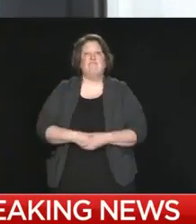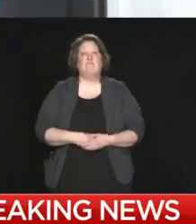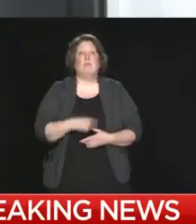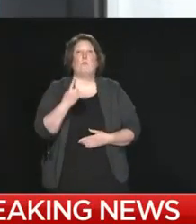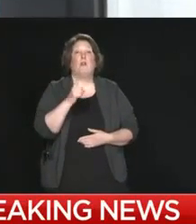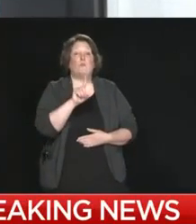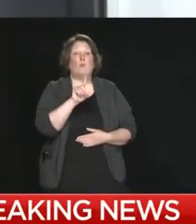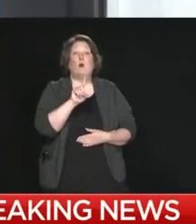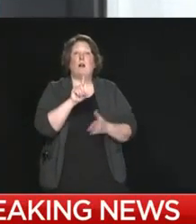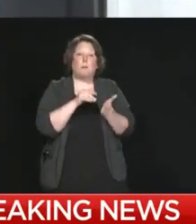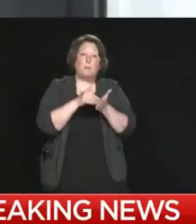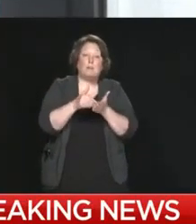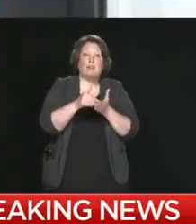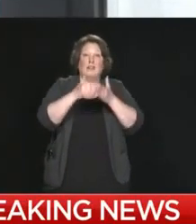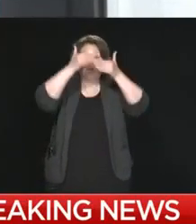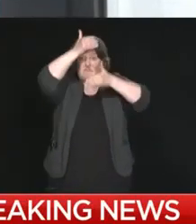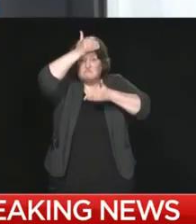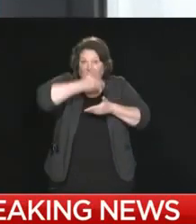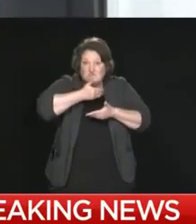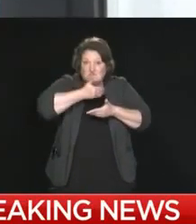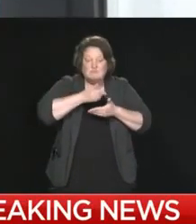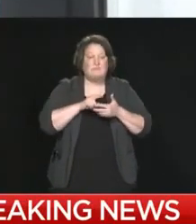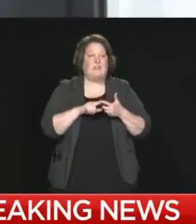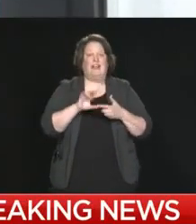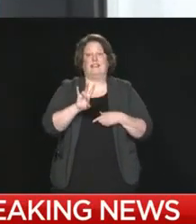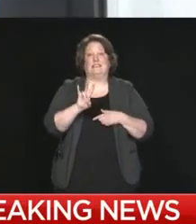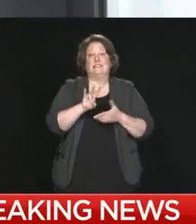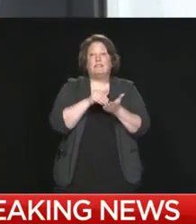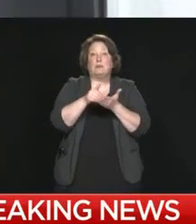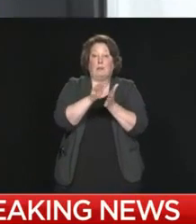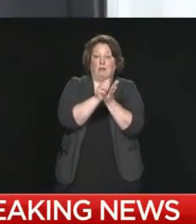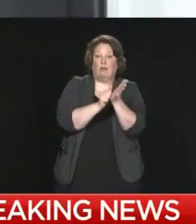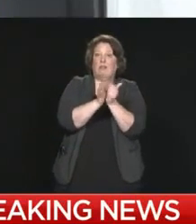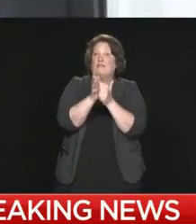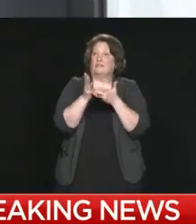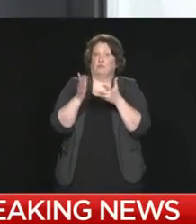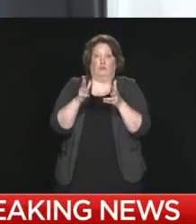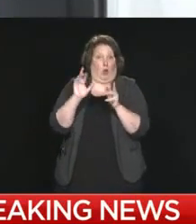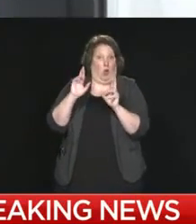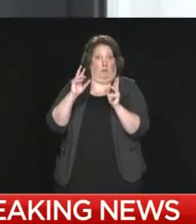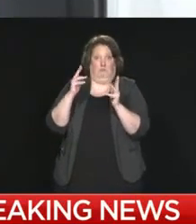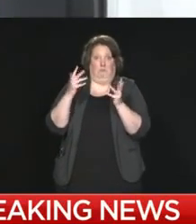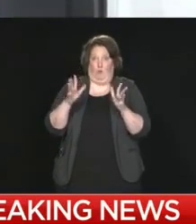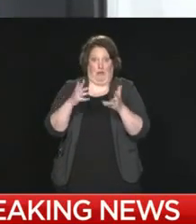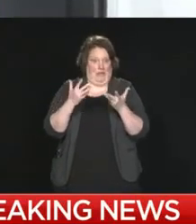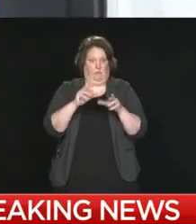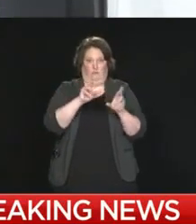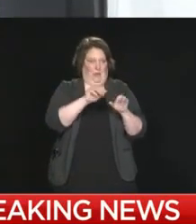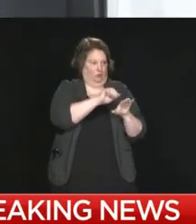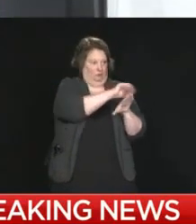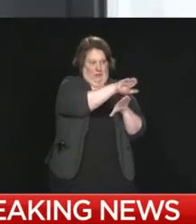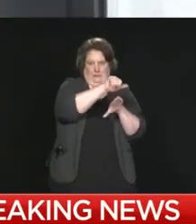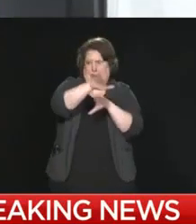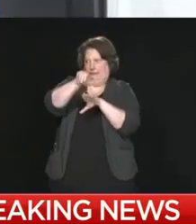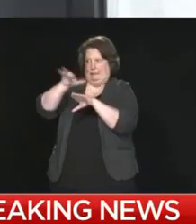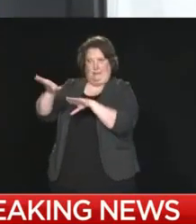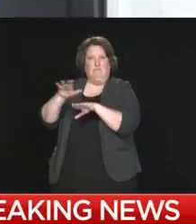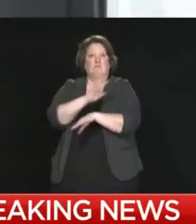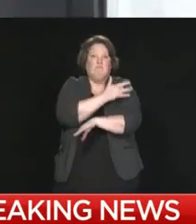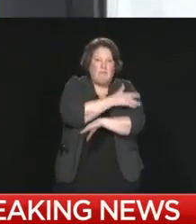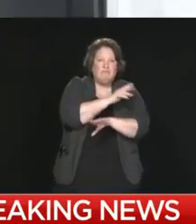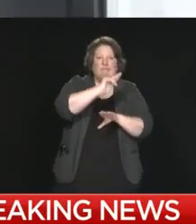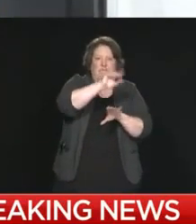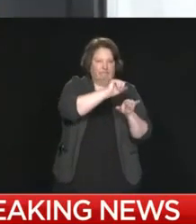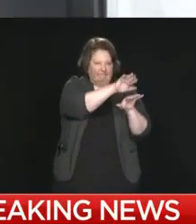million face shields and more than 7 million pairs of gloves on their way to the provinces and territories. And